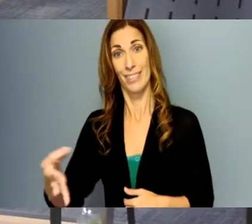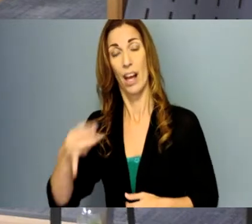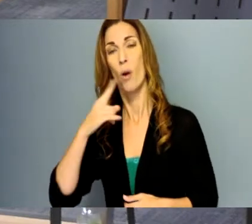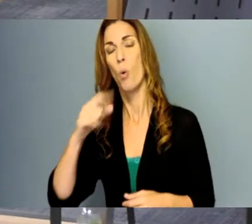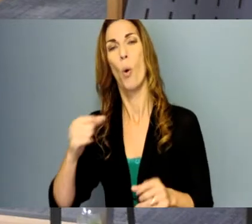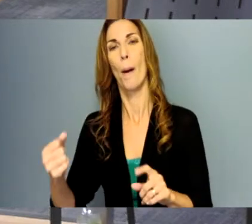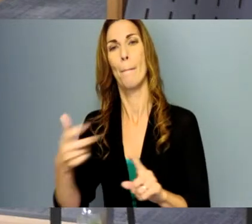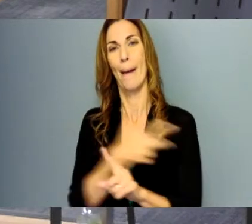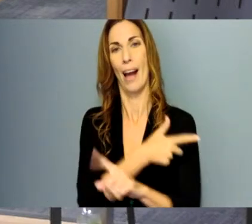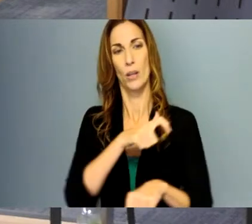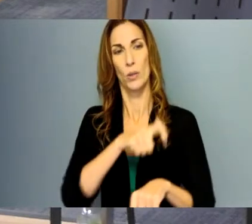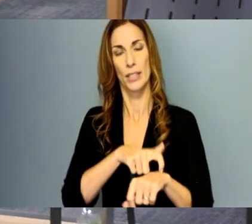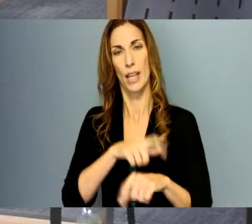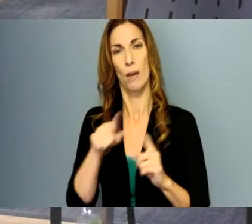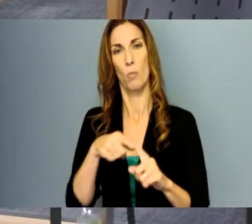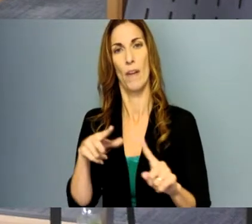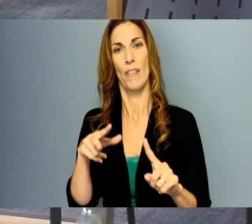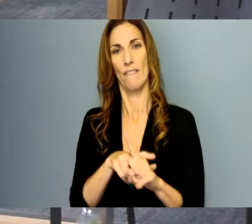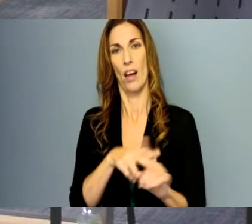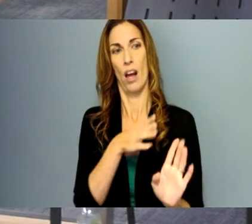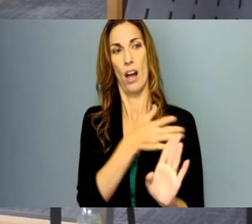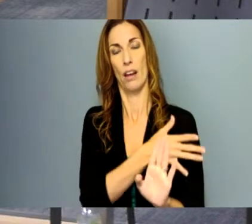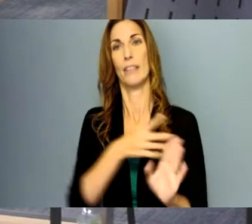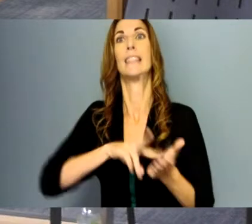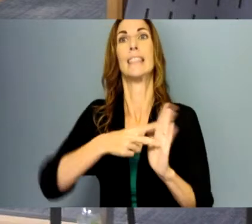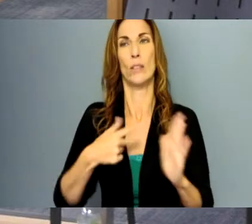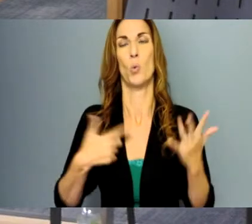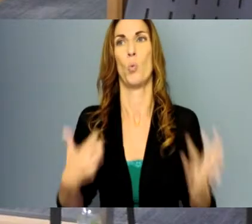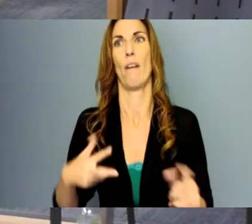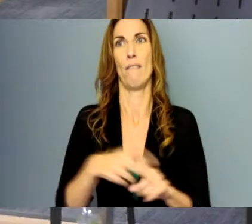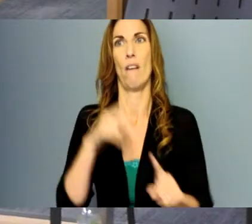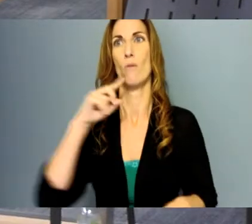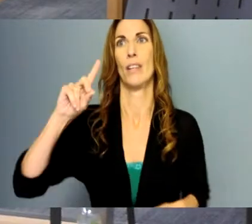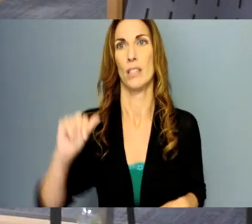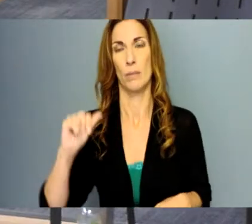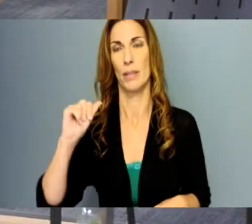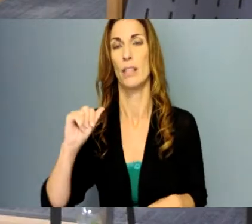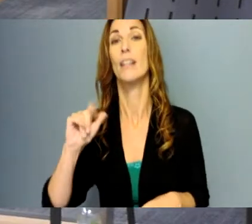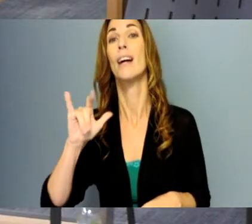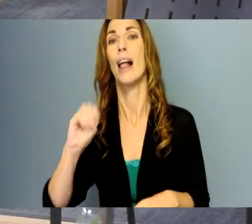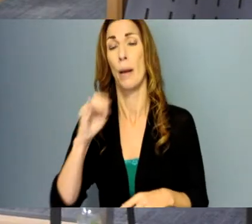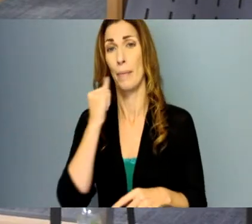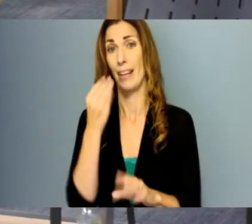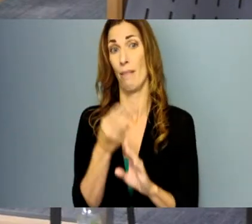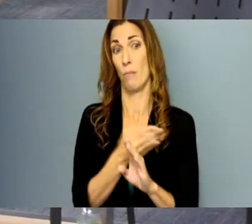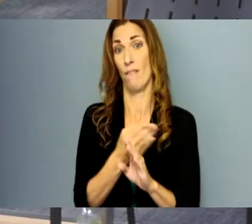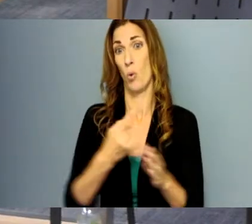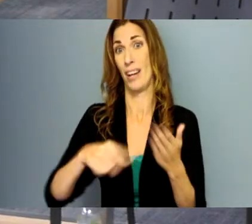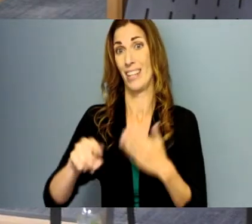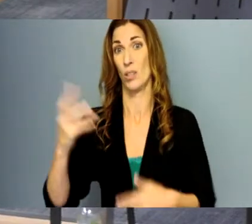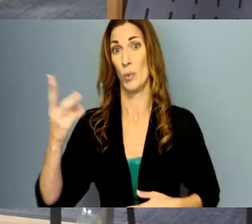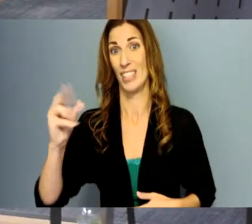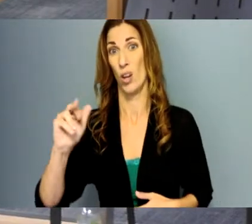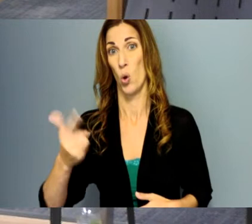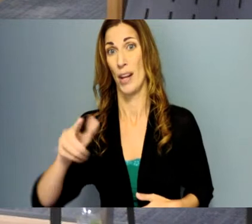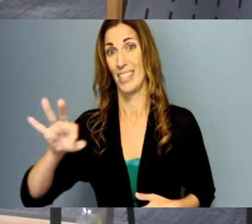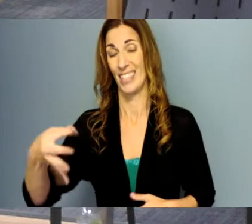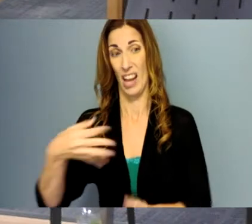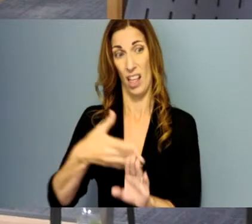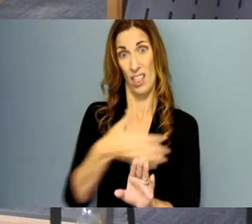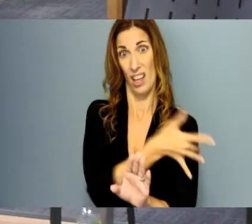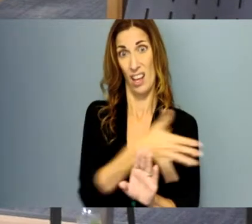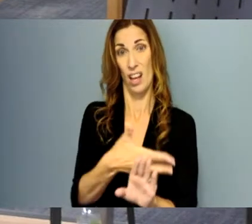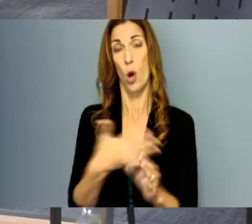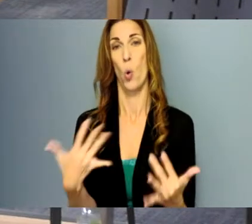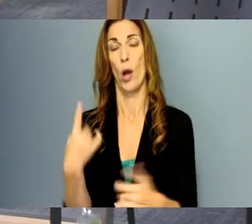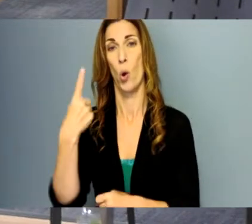the time where they filed their intent to file for a disability claim. If they file prior to next Wednesday's August 9th deadline and they wait a